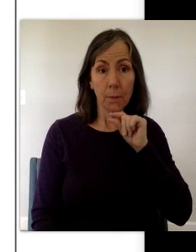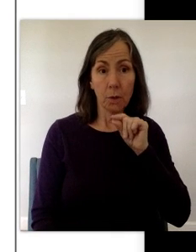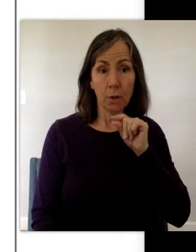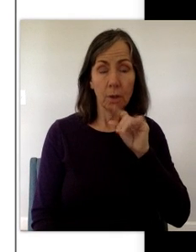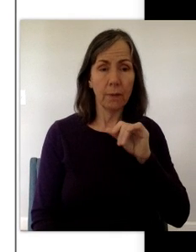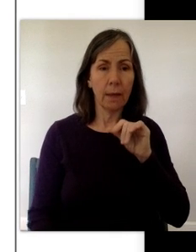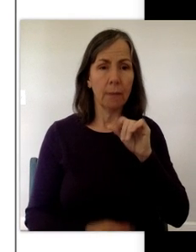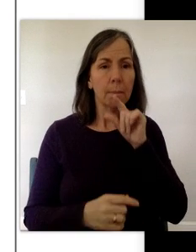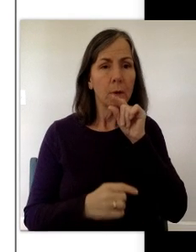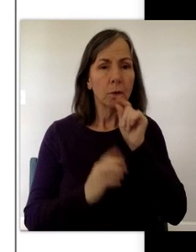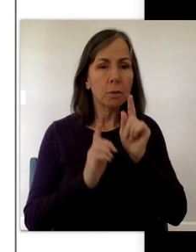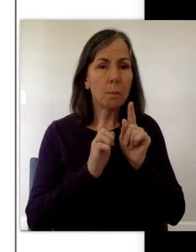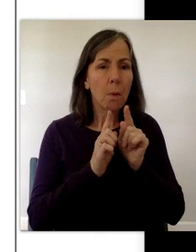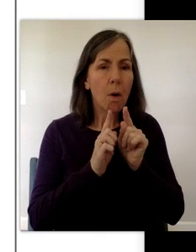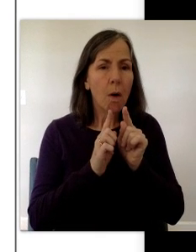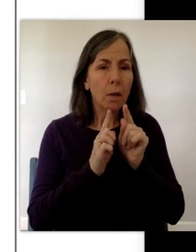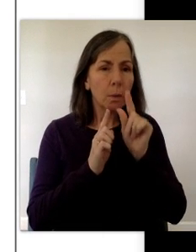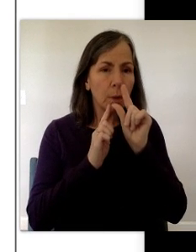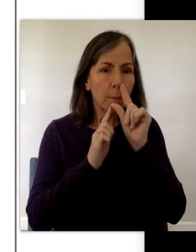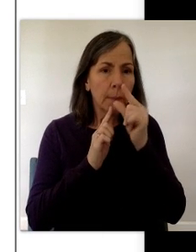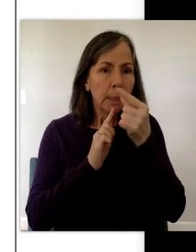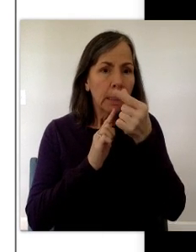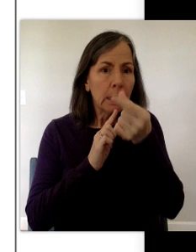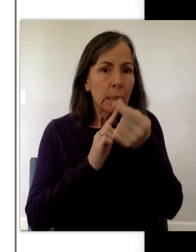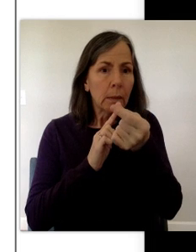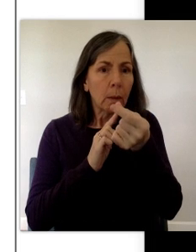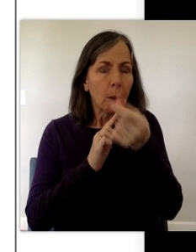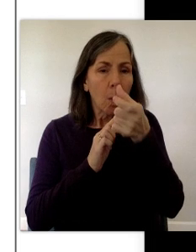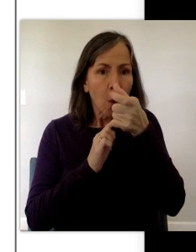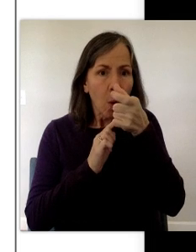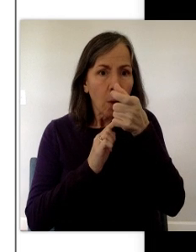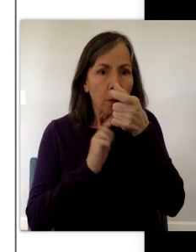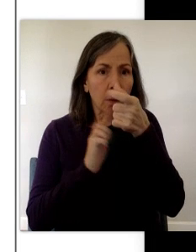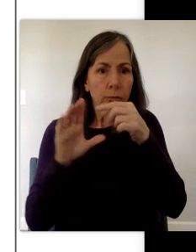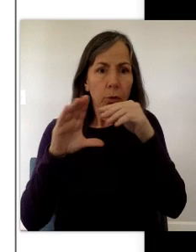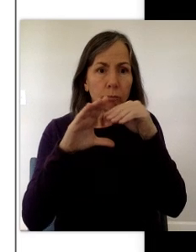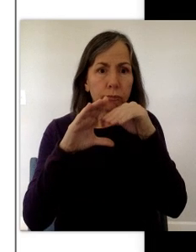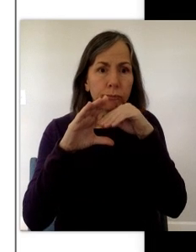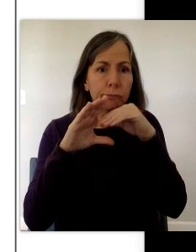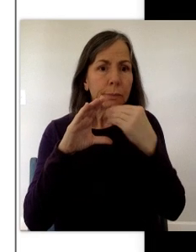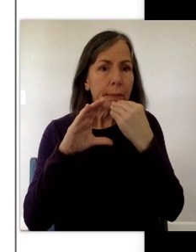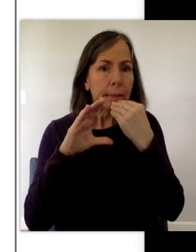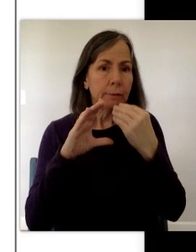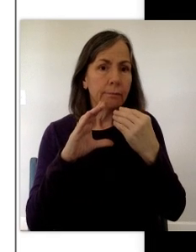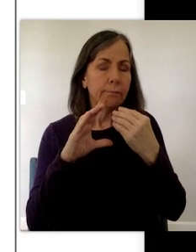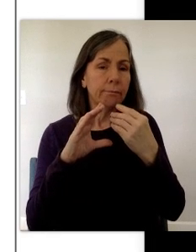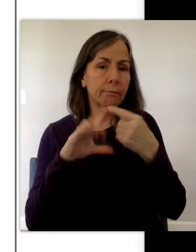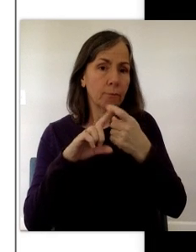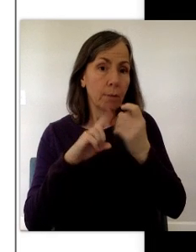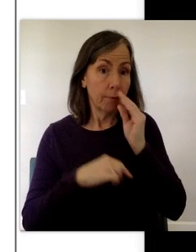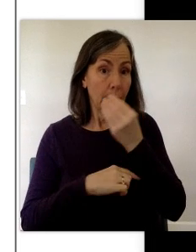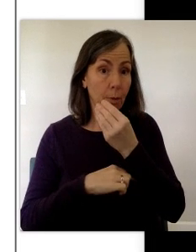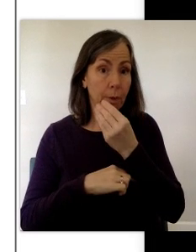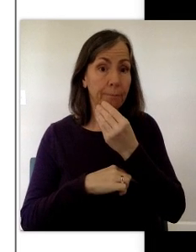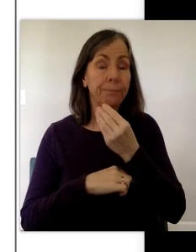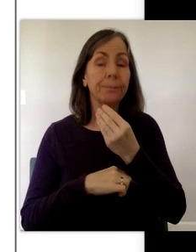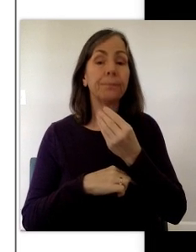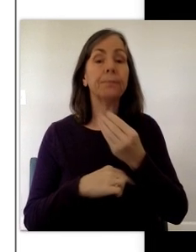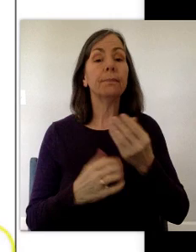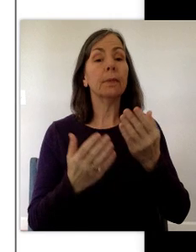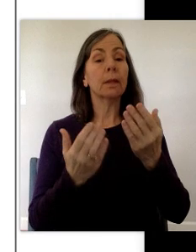variation, adaptation, overproduction, and descent with modification is. So just to be clear, for today's